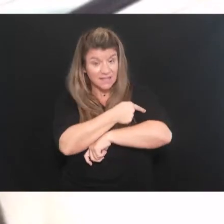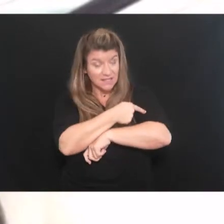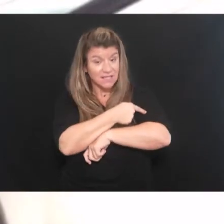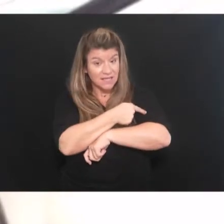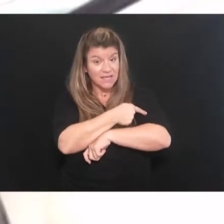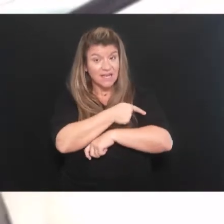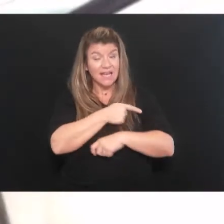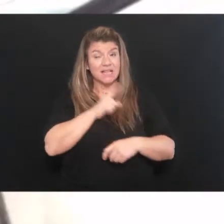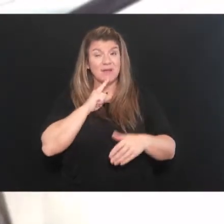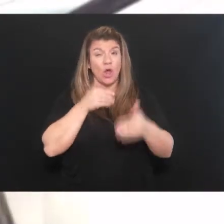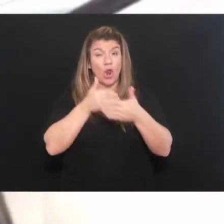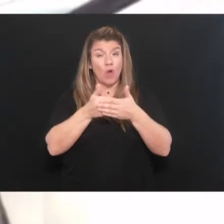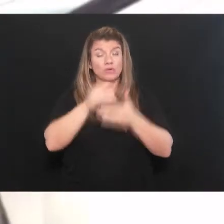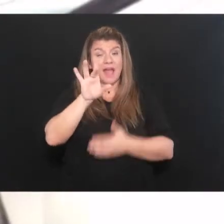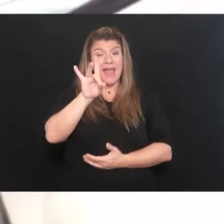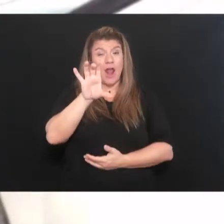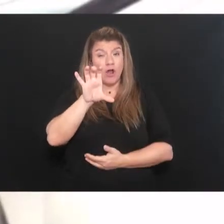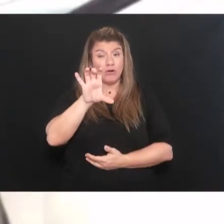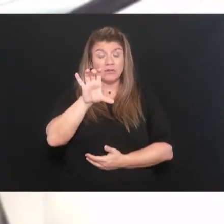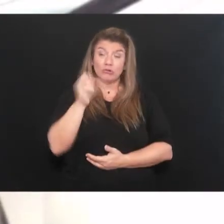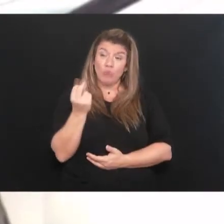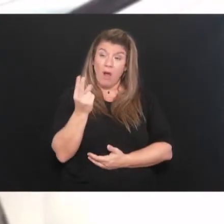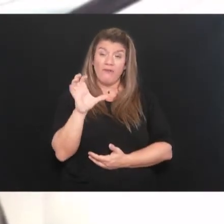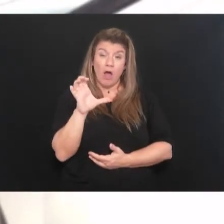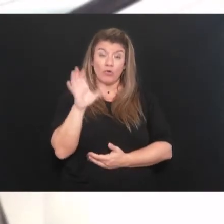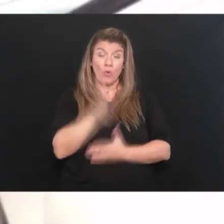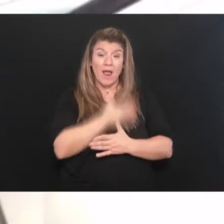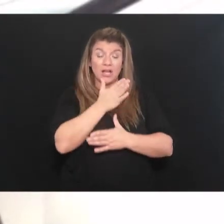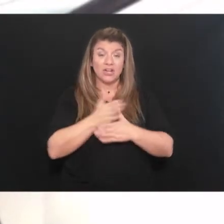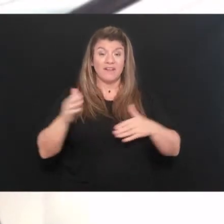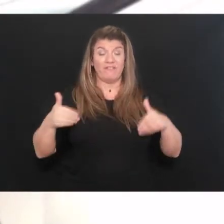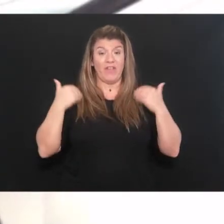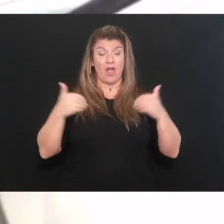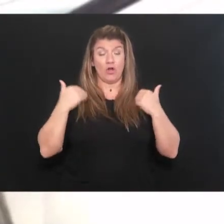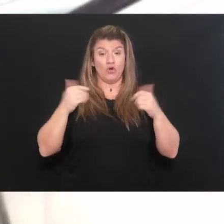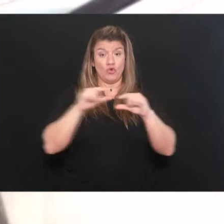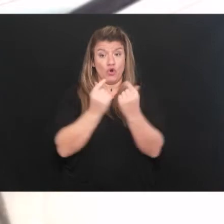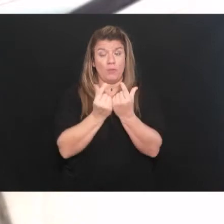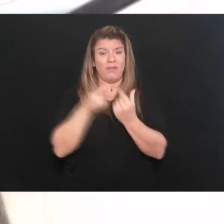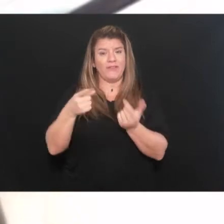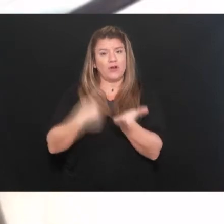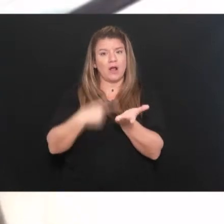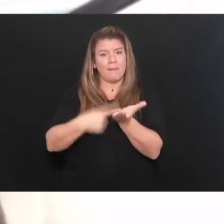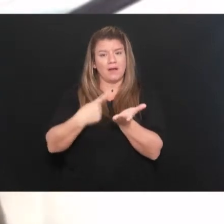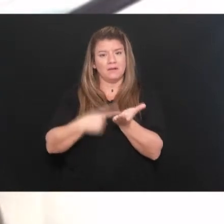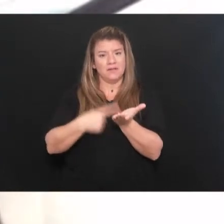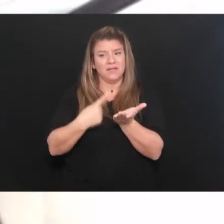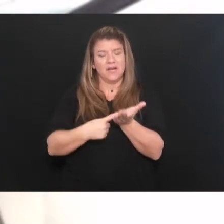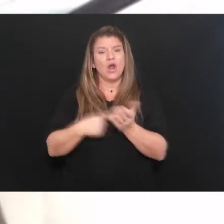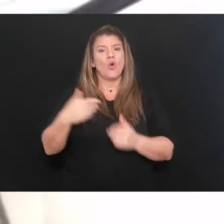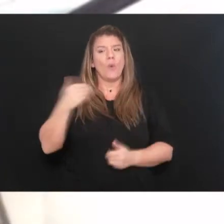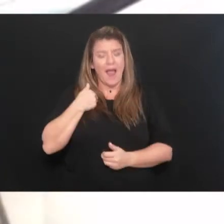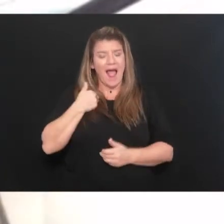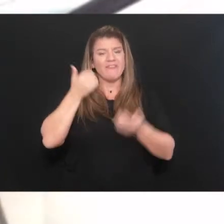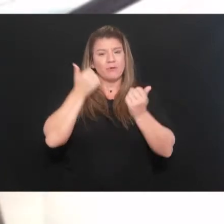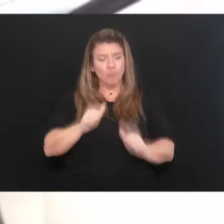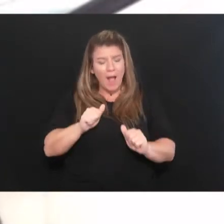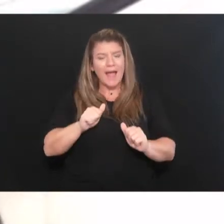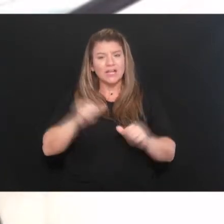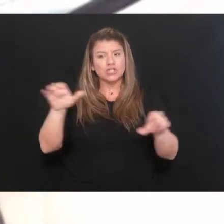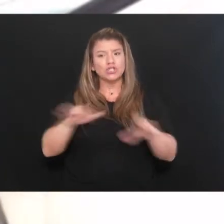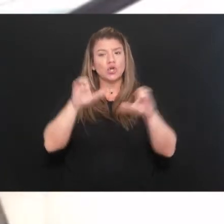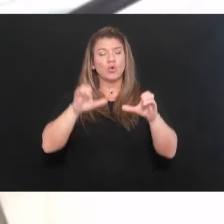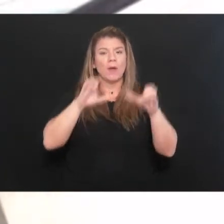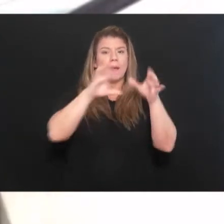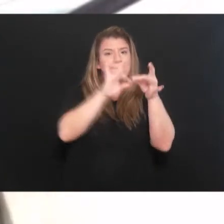it's been close to 800 to even 1,200 range for that younger generation that you're talking about. We have been trying to do